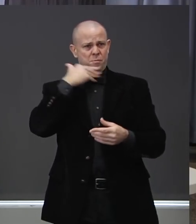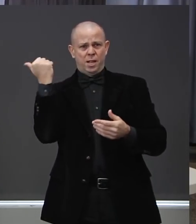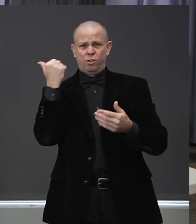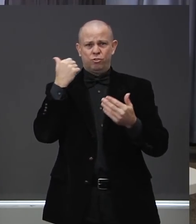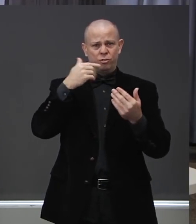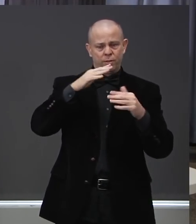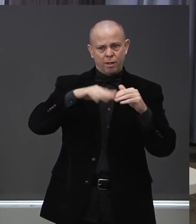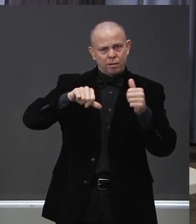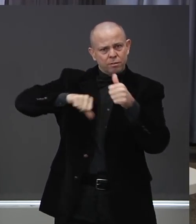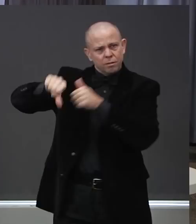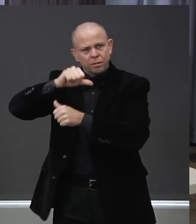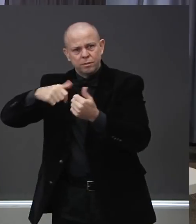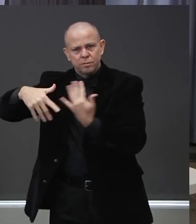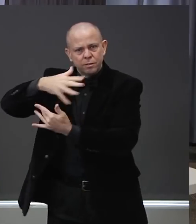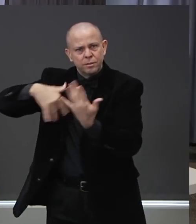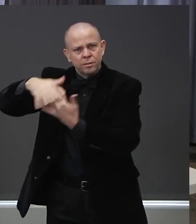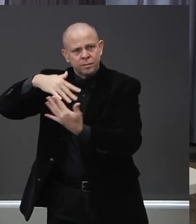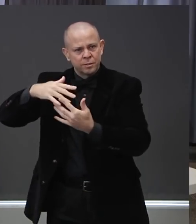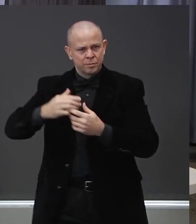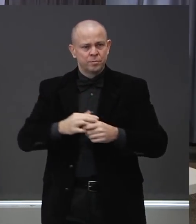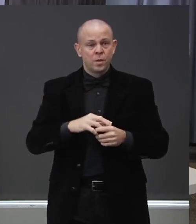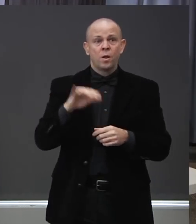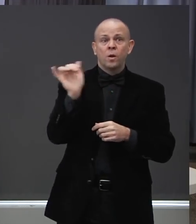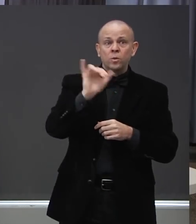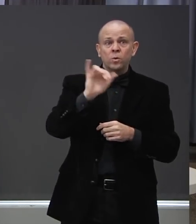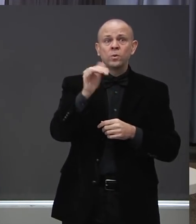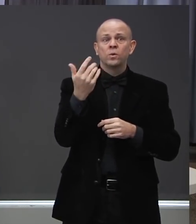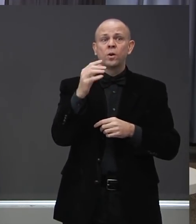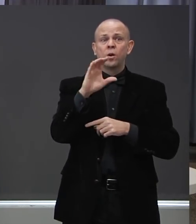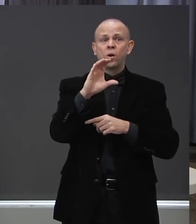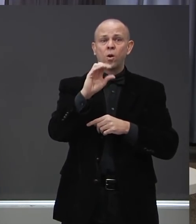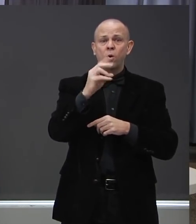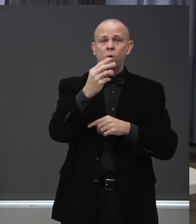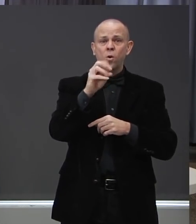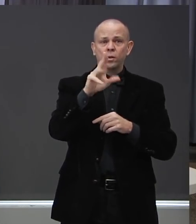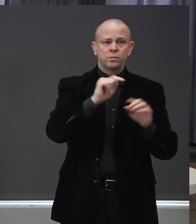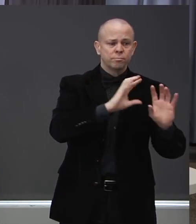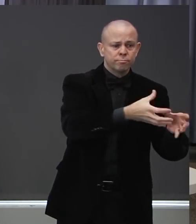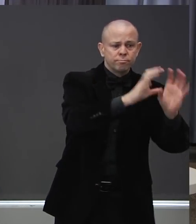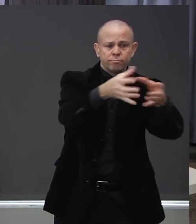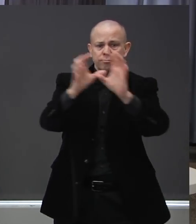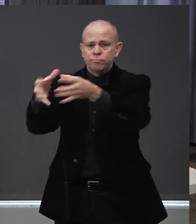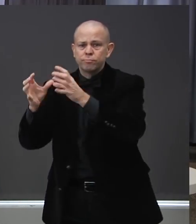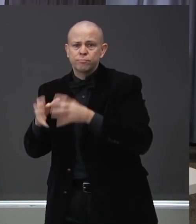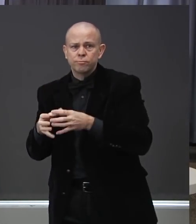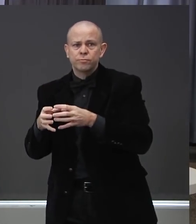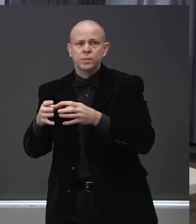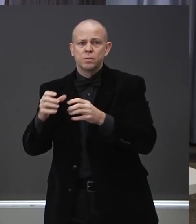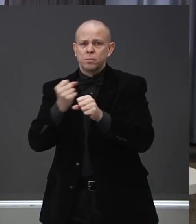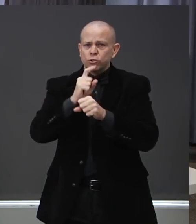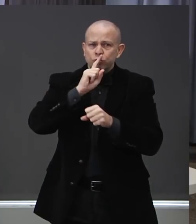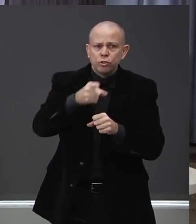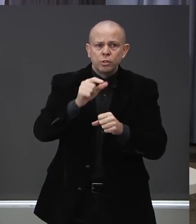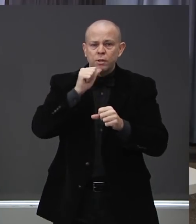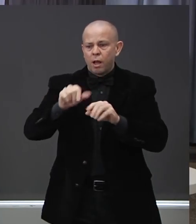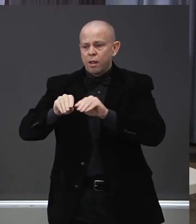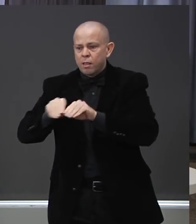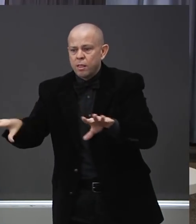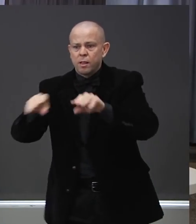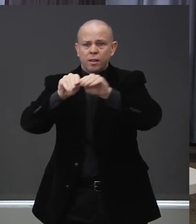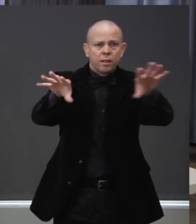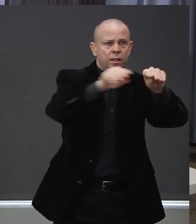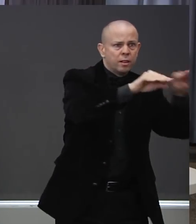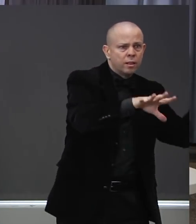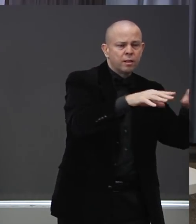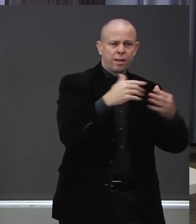development. Cohorting is a key strategy for preventing large outbreaks and for allowing contact tracing and quarantine.